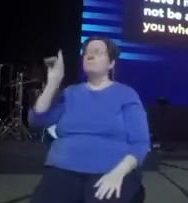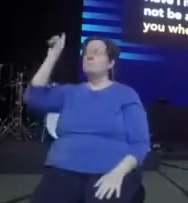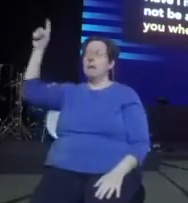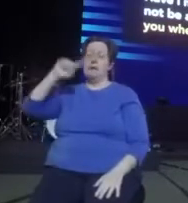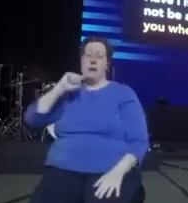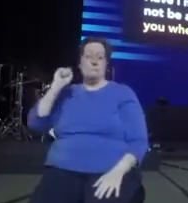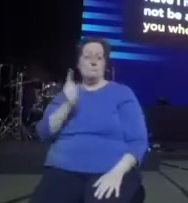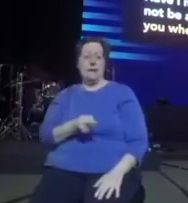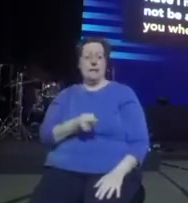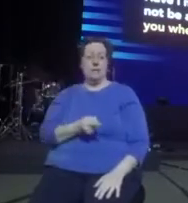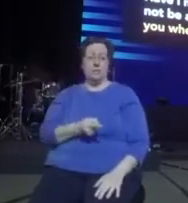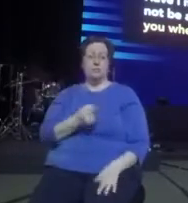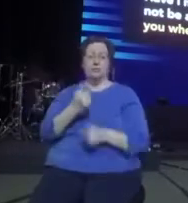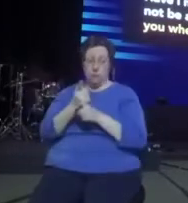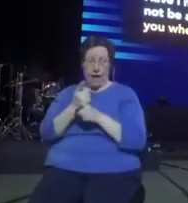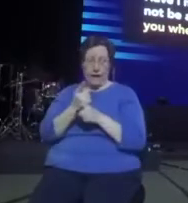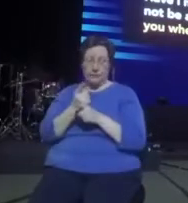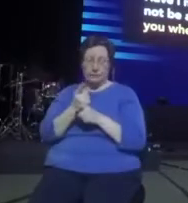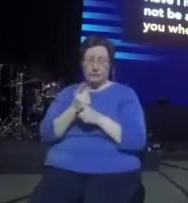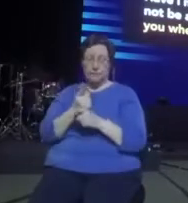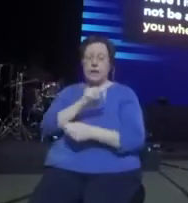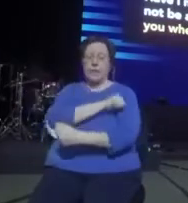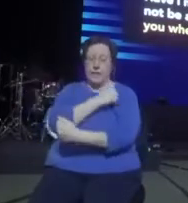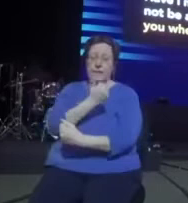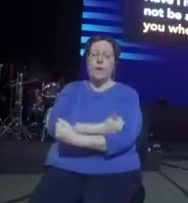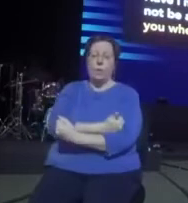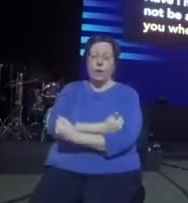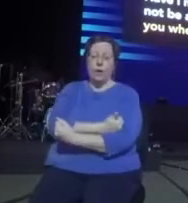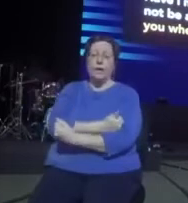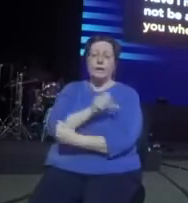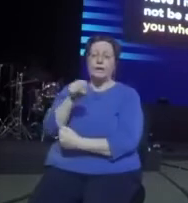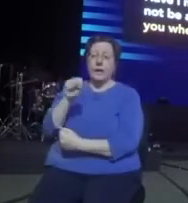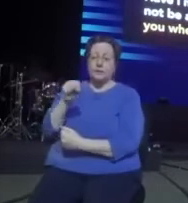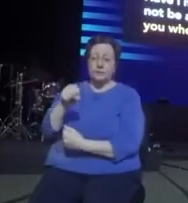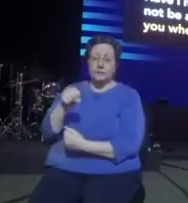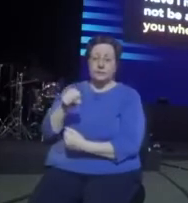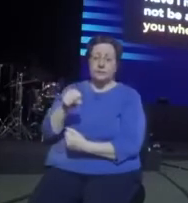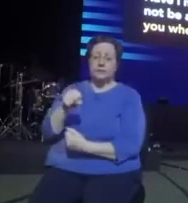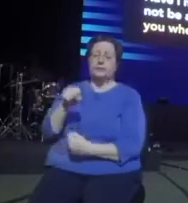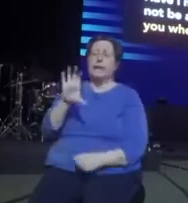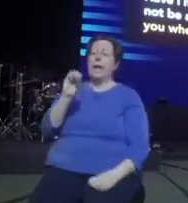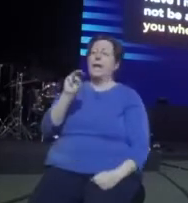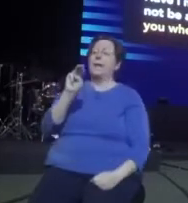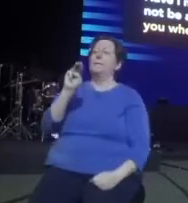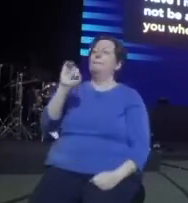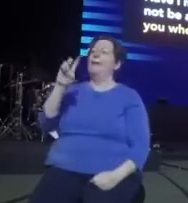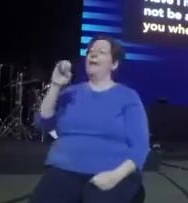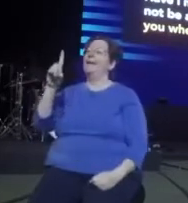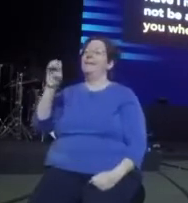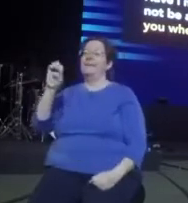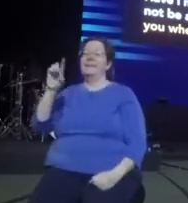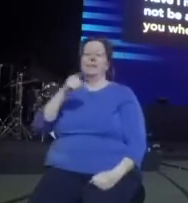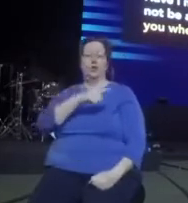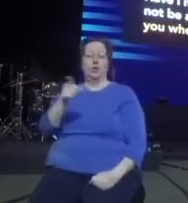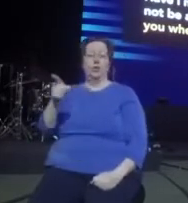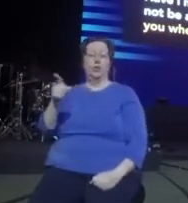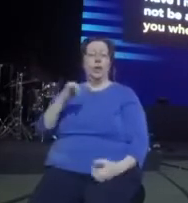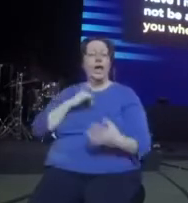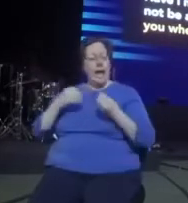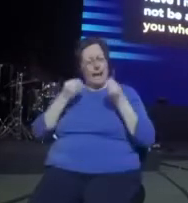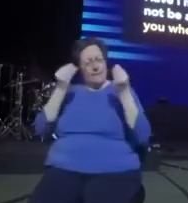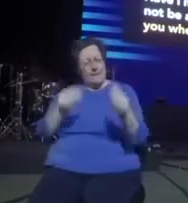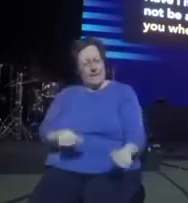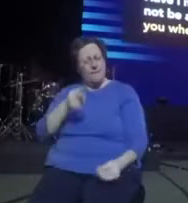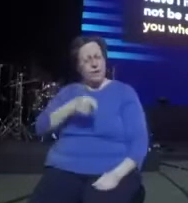Is that, hello? Is that not an authority figure? Think about what he just said. "Have I not commanded you?" In other words,